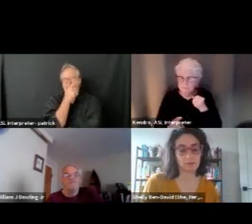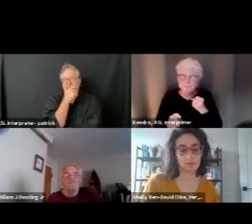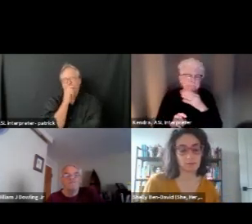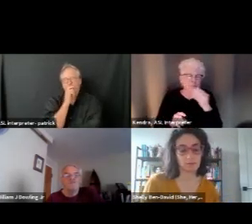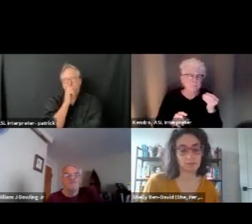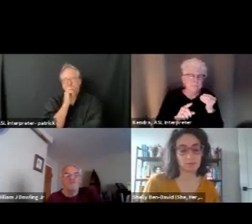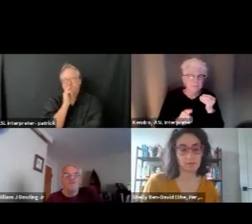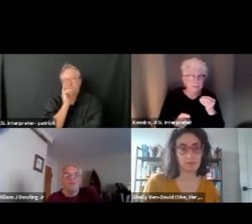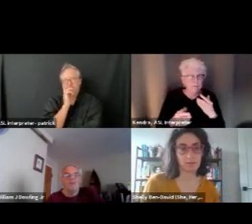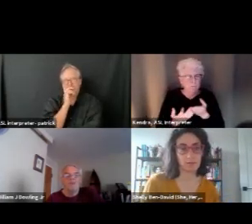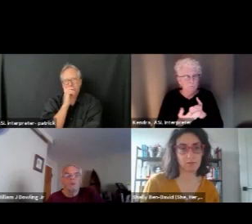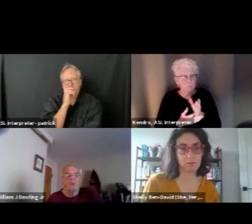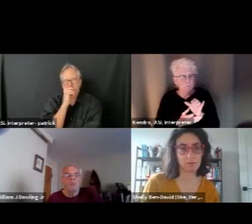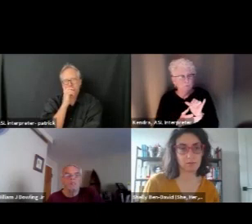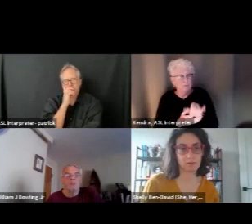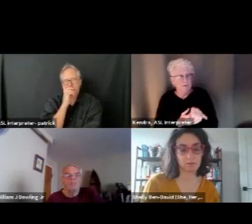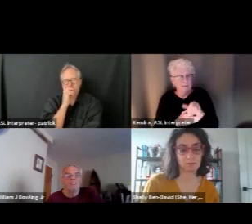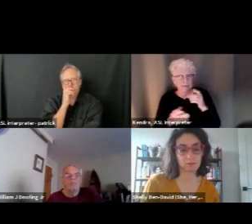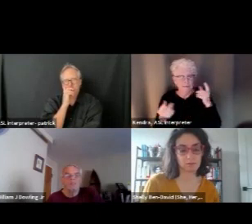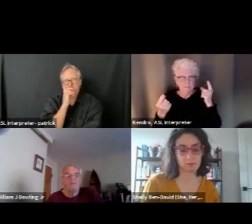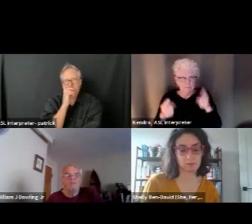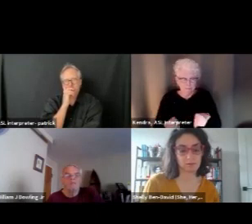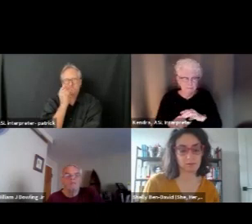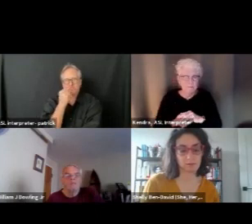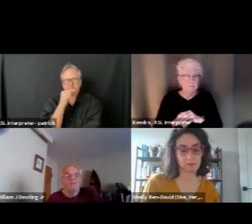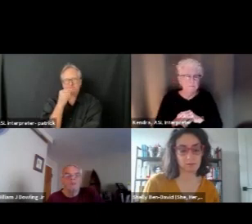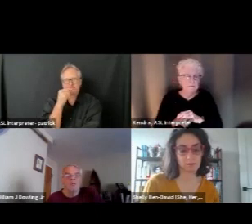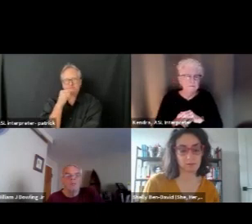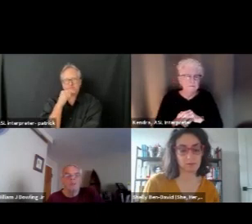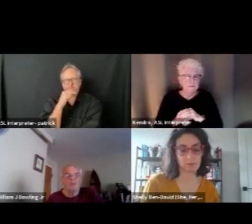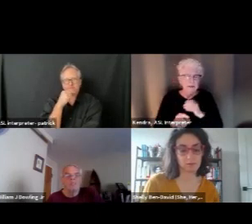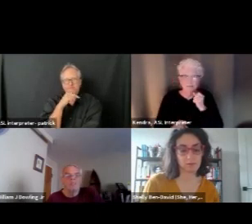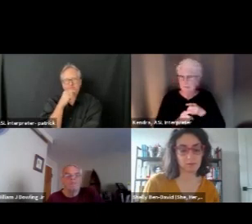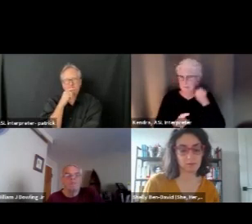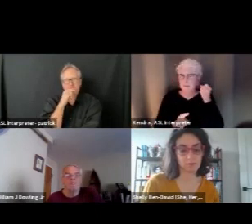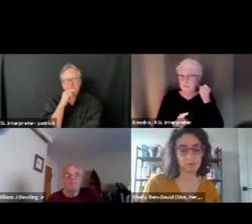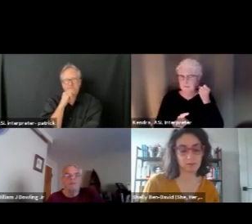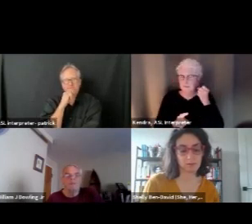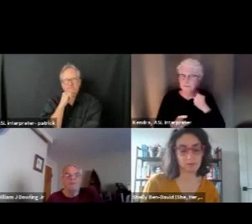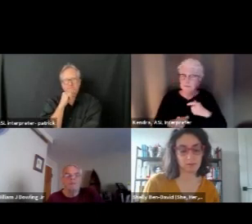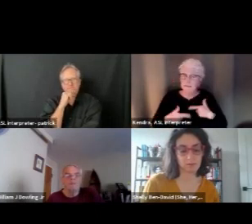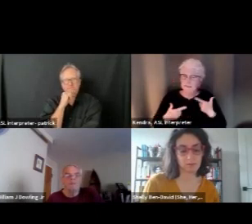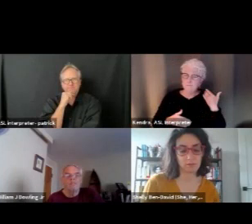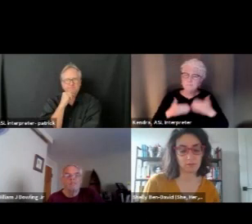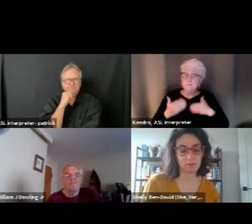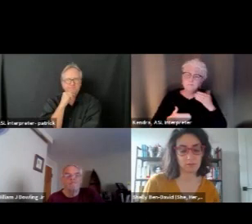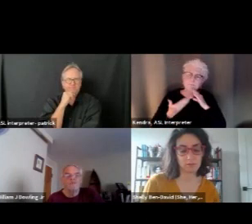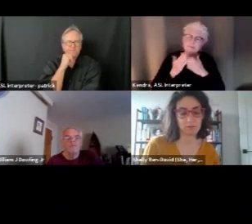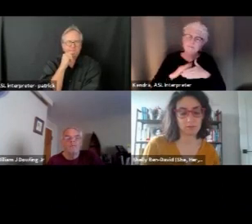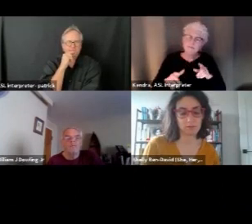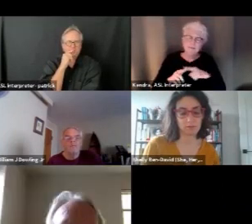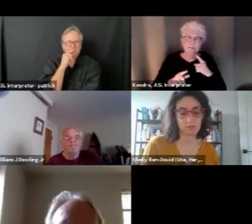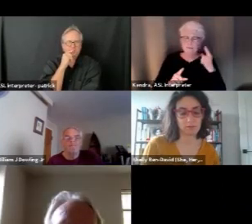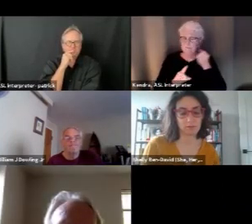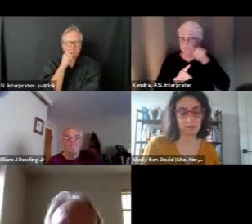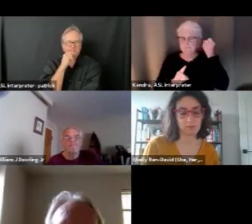have experienced the traumatic event may have assumed generally peaceful lives until they experienced a particular event. But because